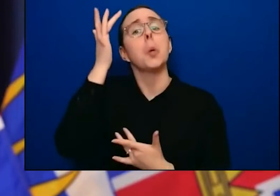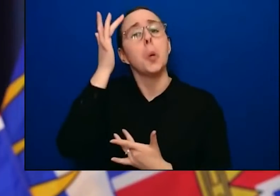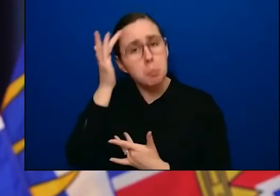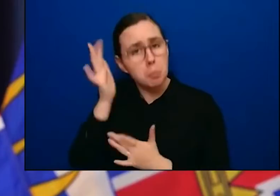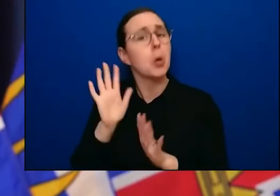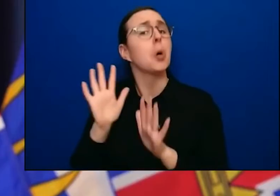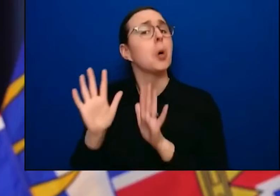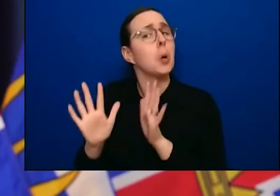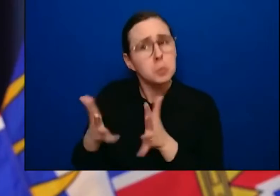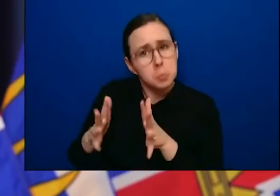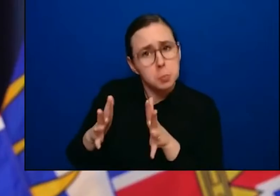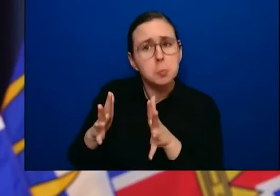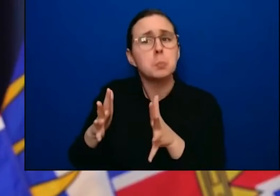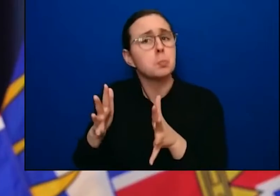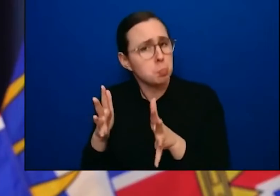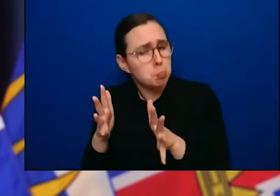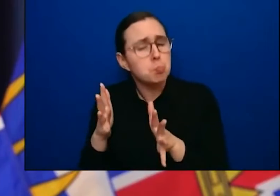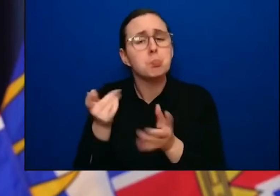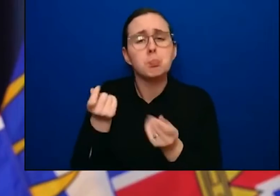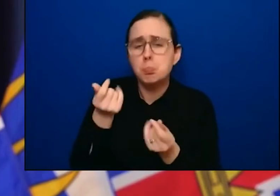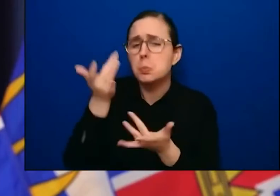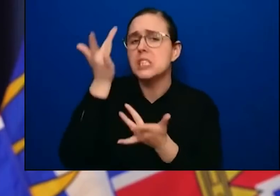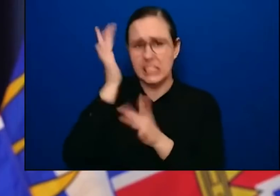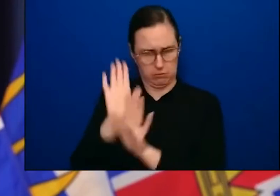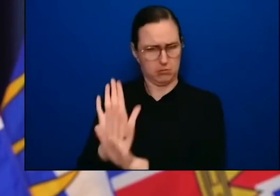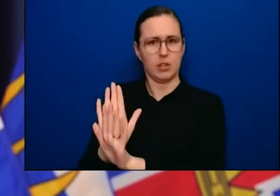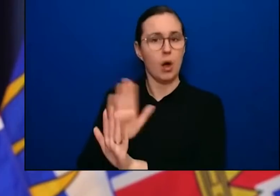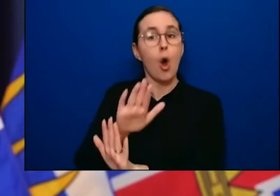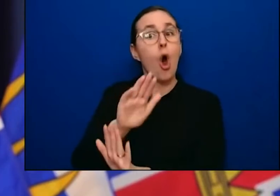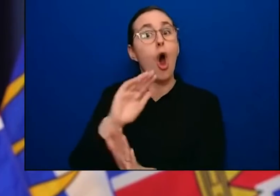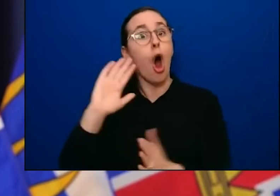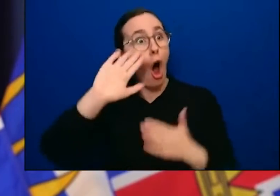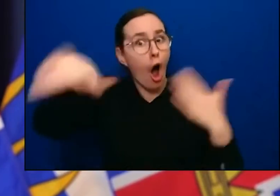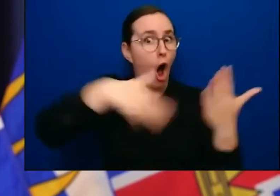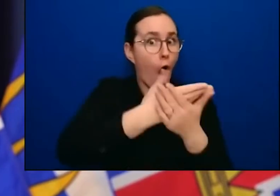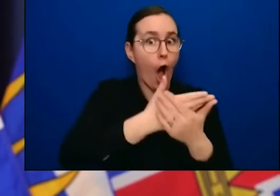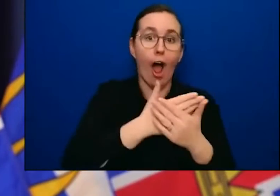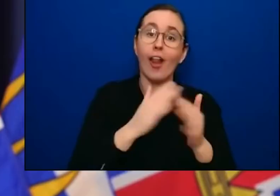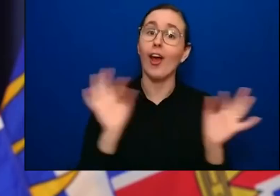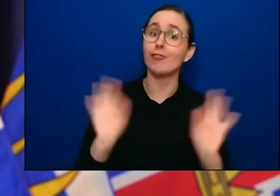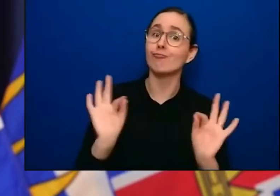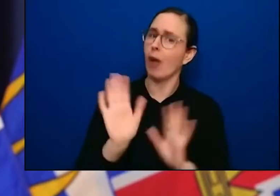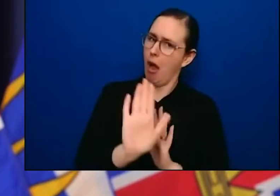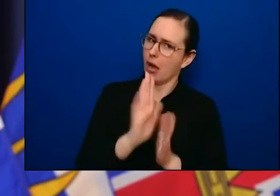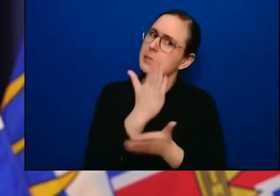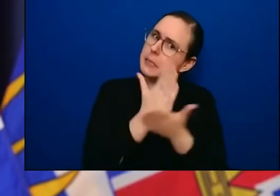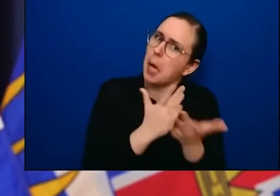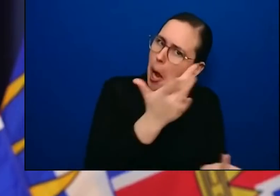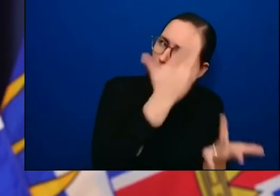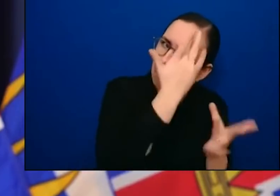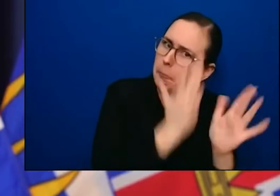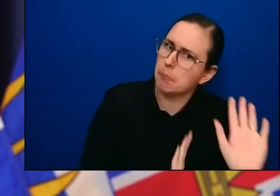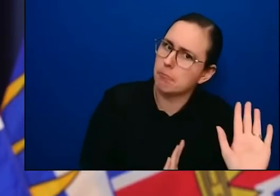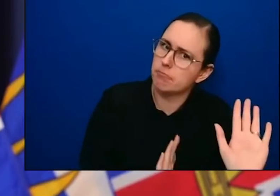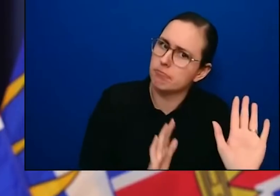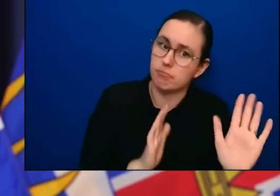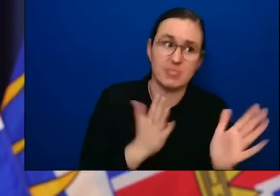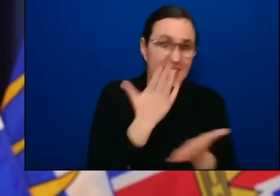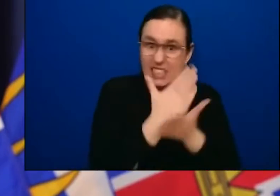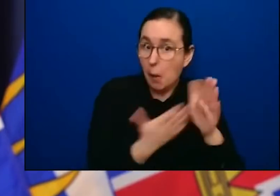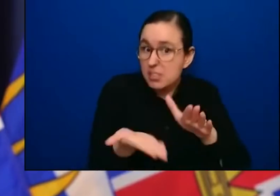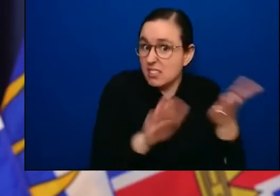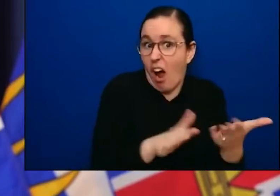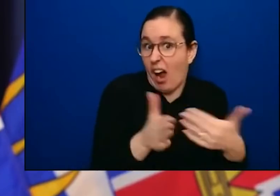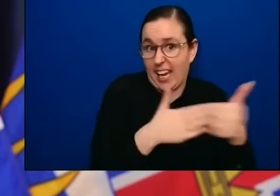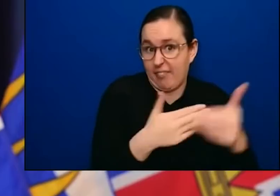experience. It doesn't mean that it's the same for everybody. And we see that in people who have died, and we see that it is older